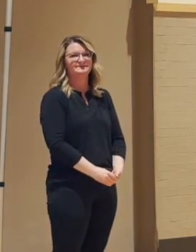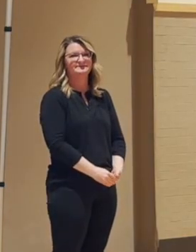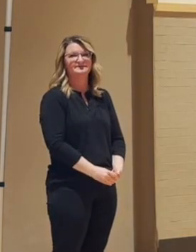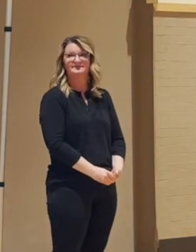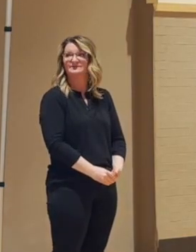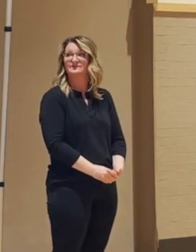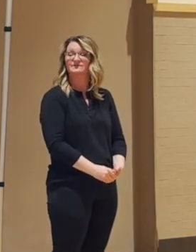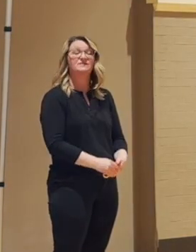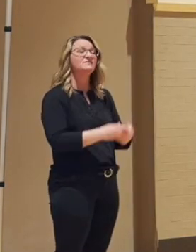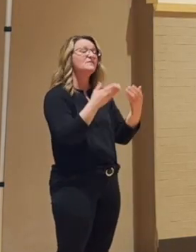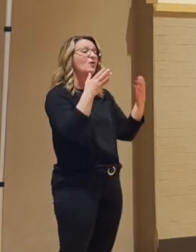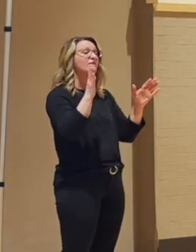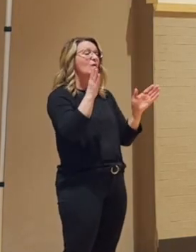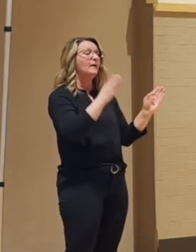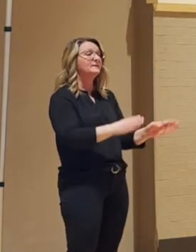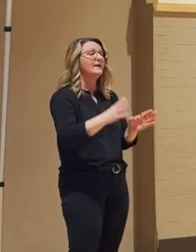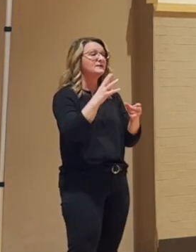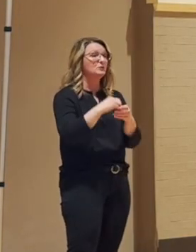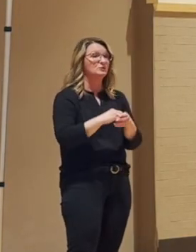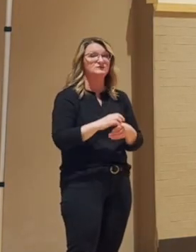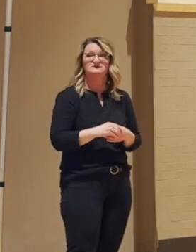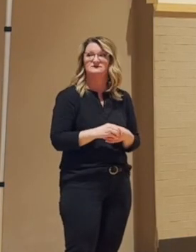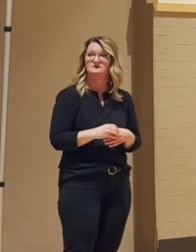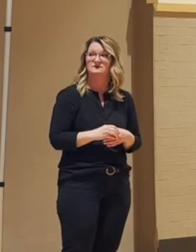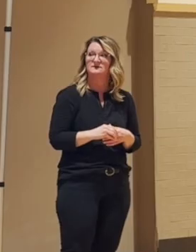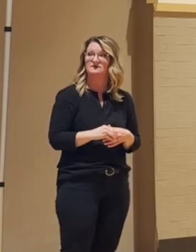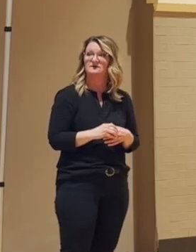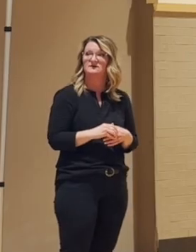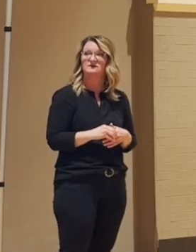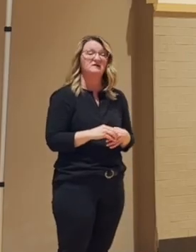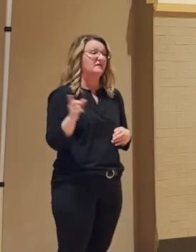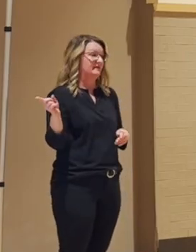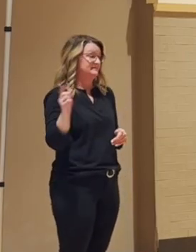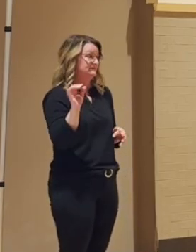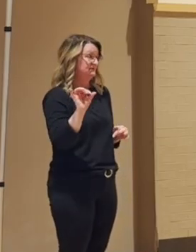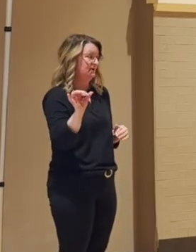Our overall plan includes, so this part of the presentation is basically saying